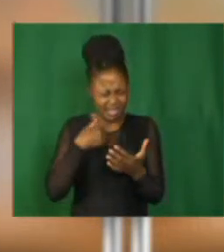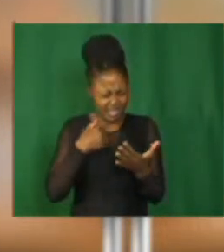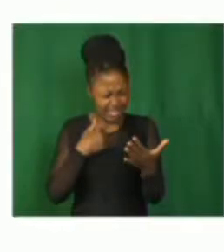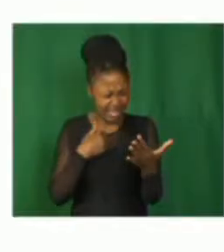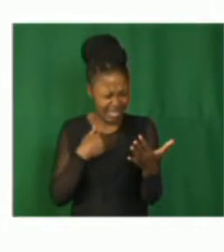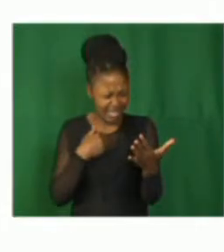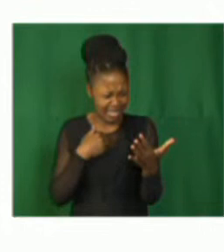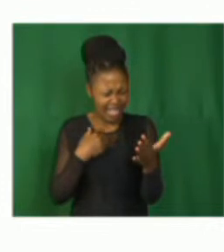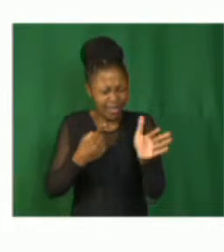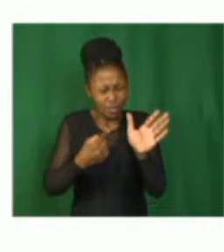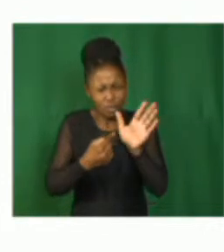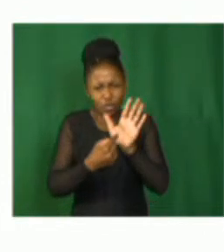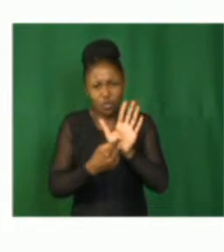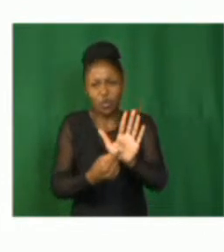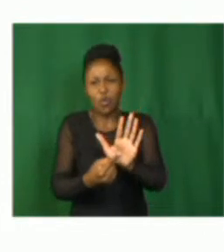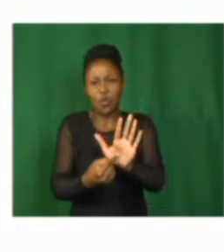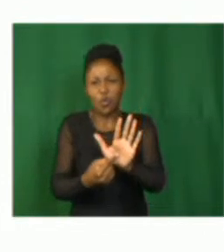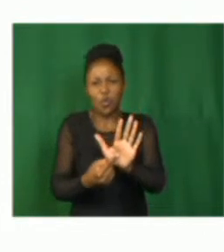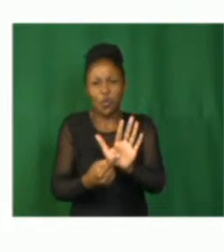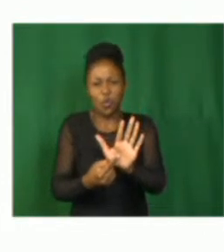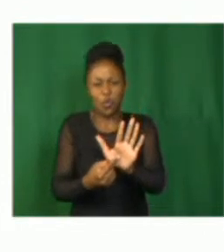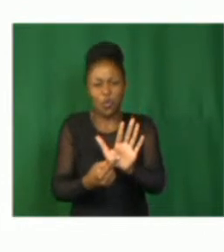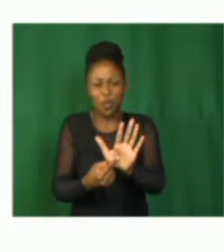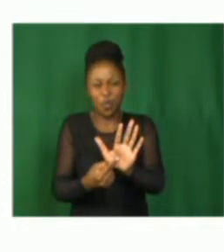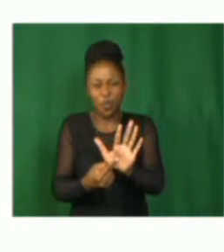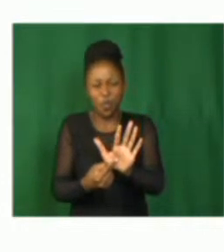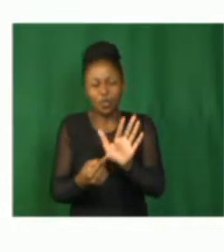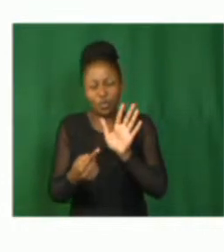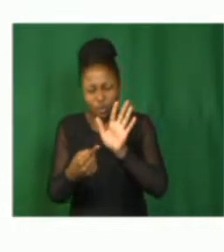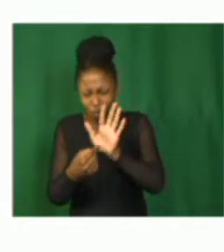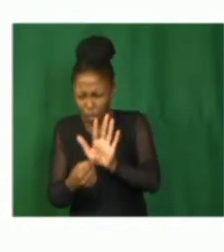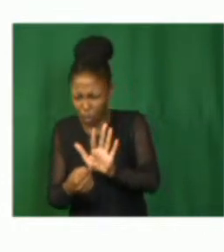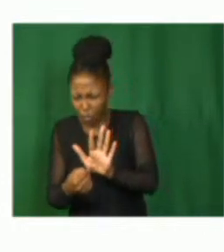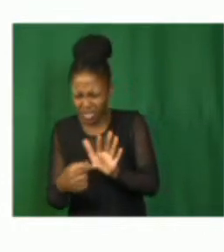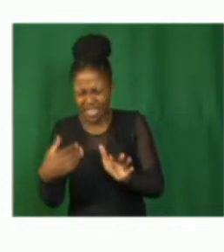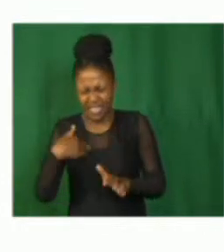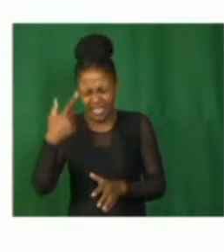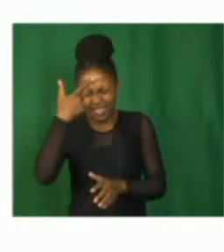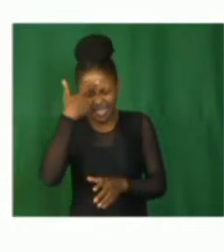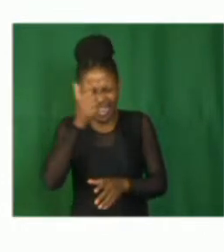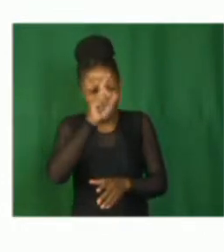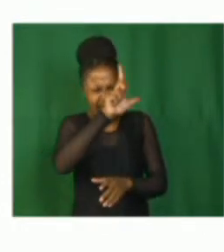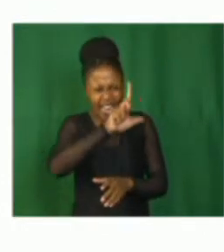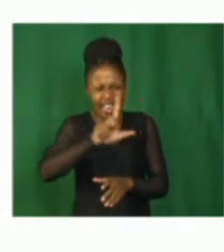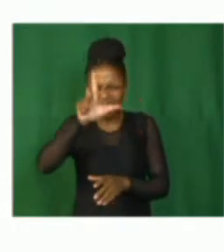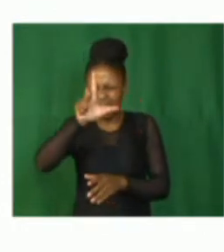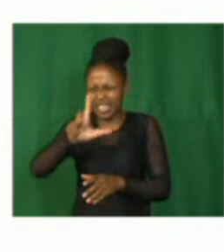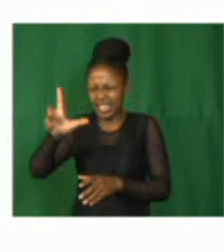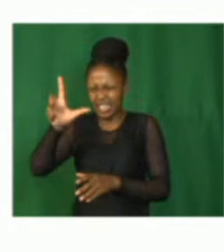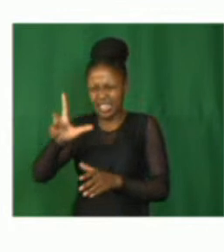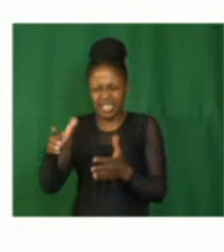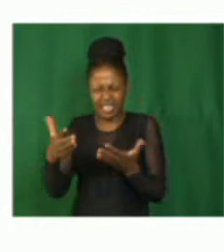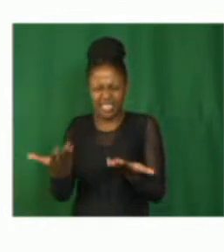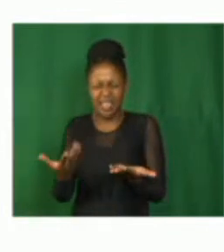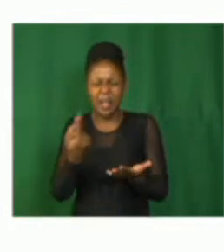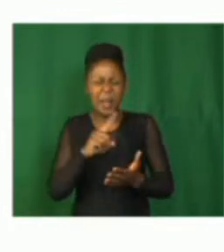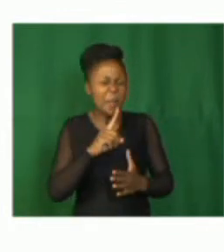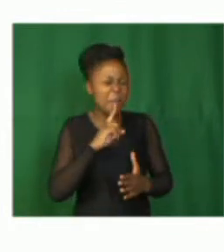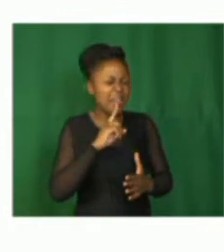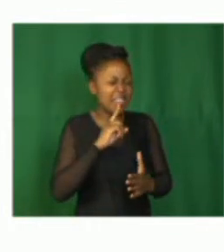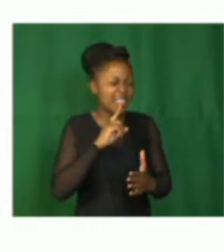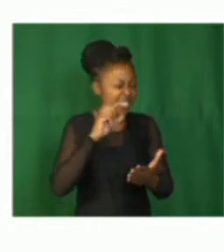to demonstrate letter knowledge. That is why we were able to read. We were able to demonstrate phonemic awareness and